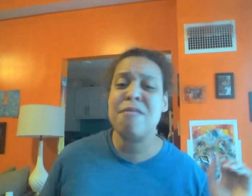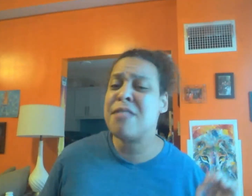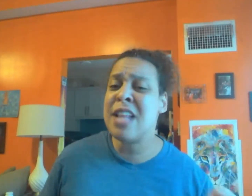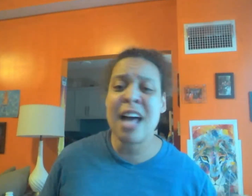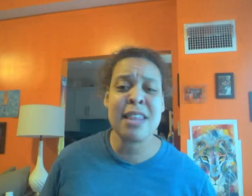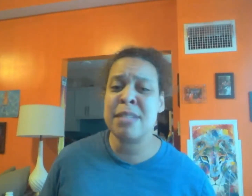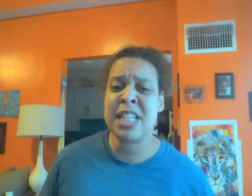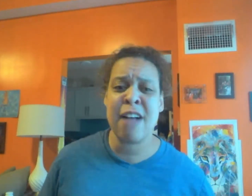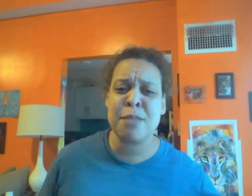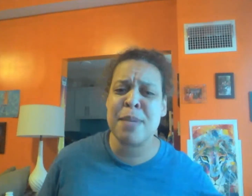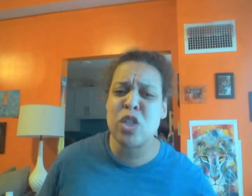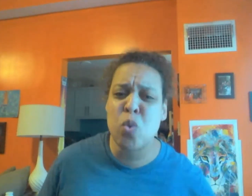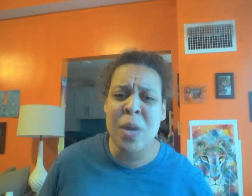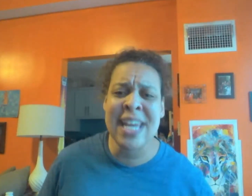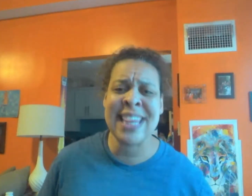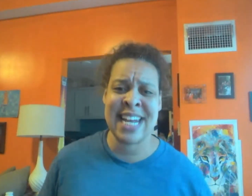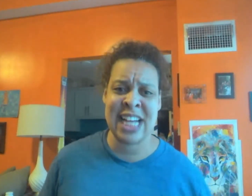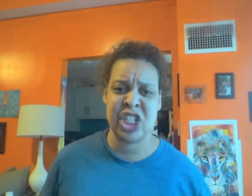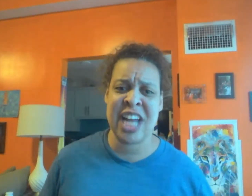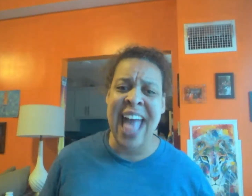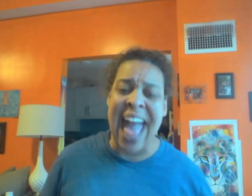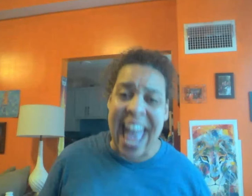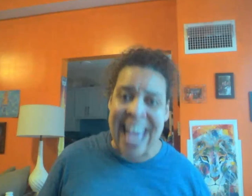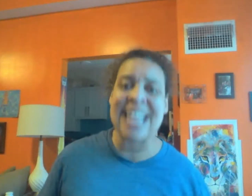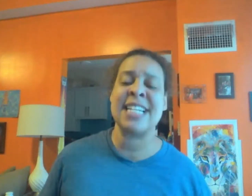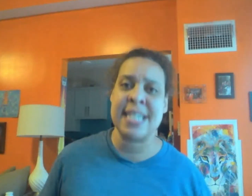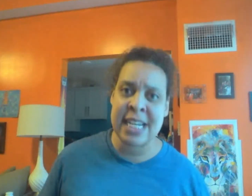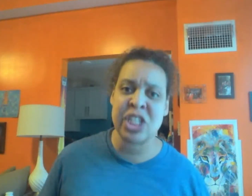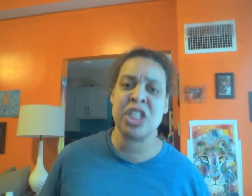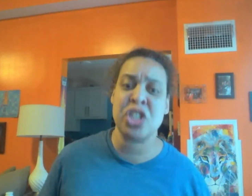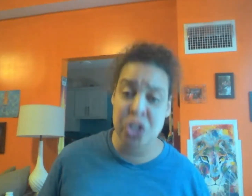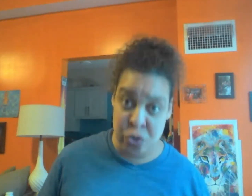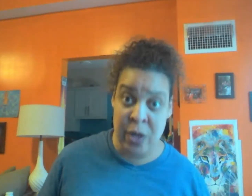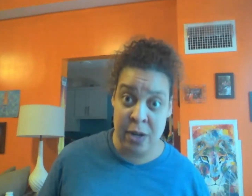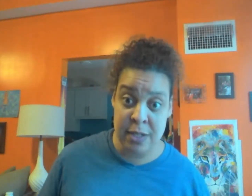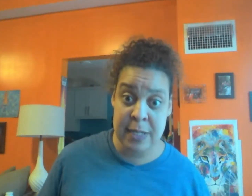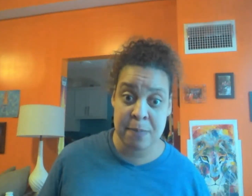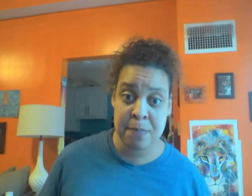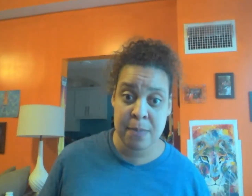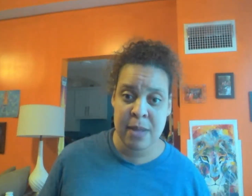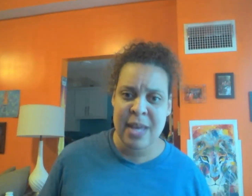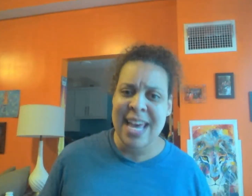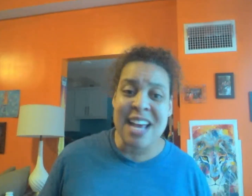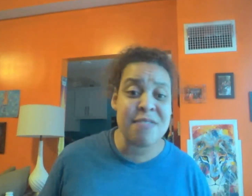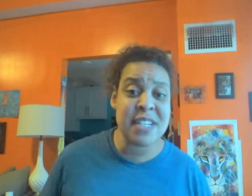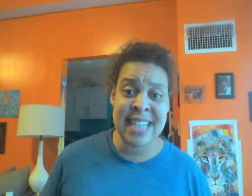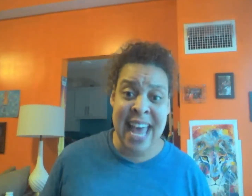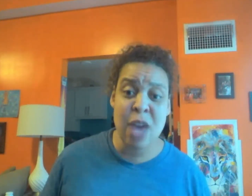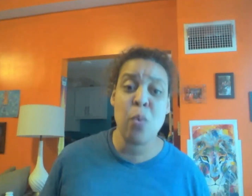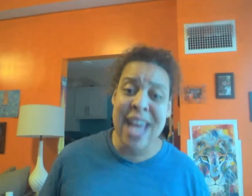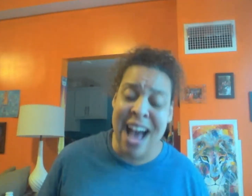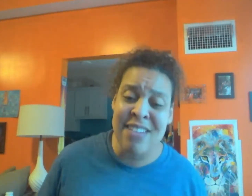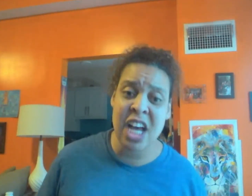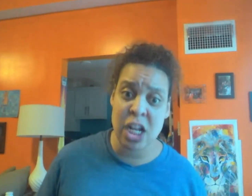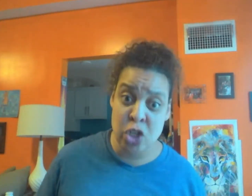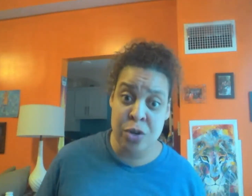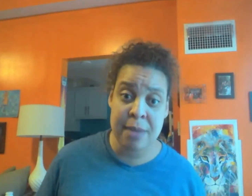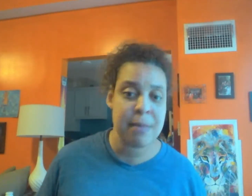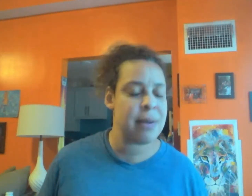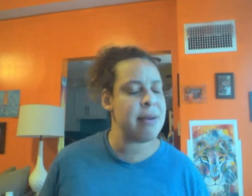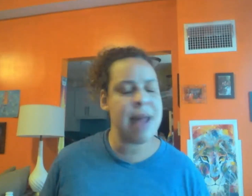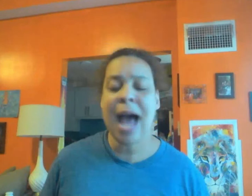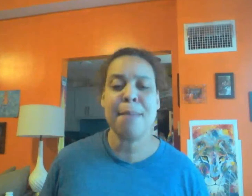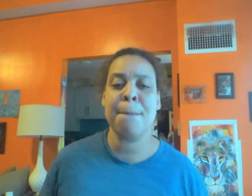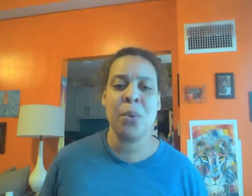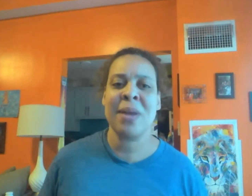sod flung themselves between the nation and the nation's destroyers. If today we have a